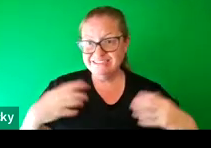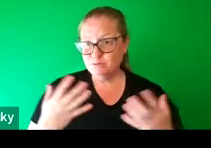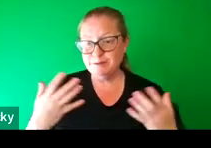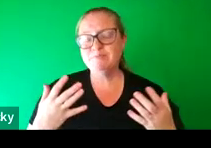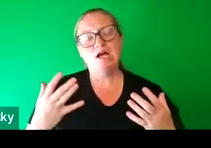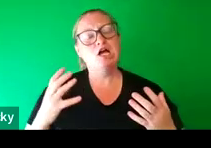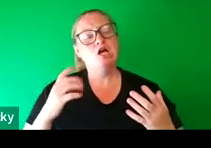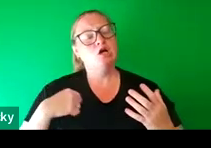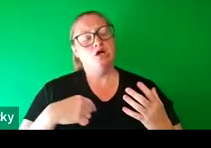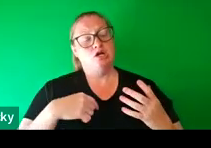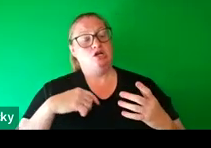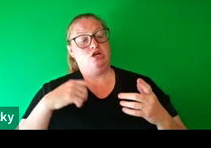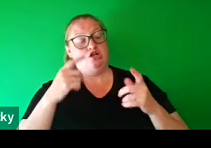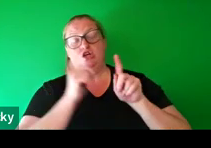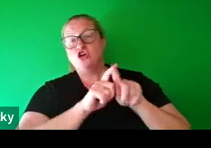and consultants.